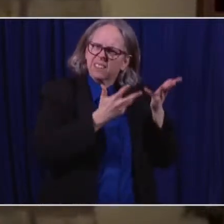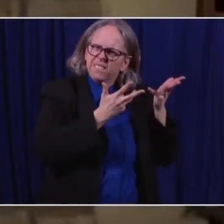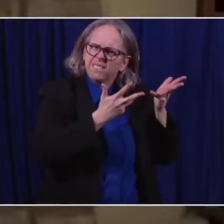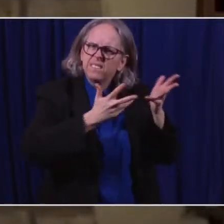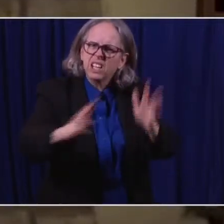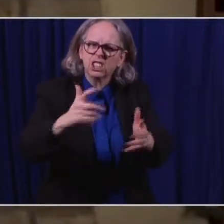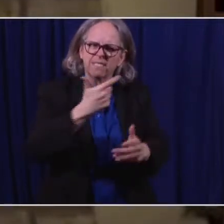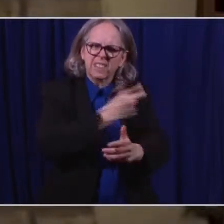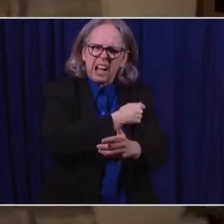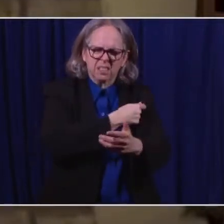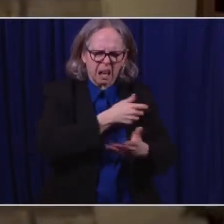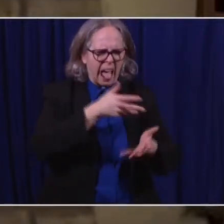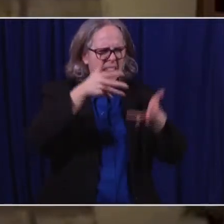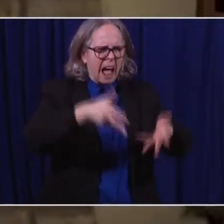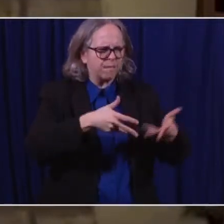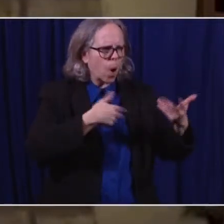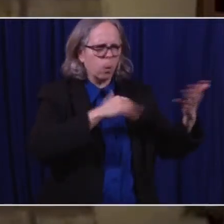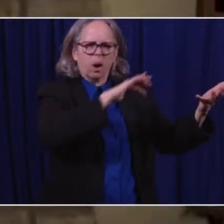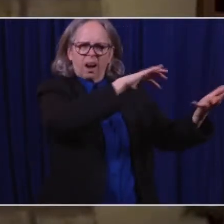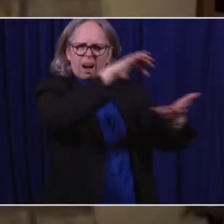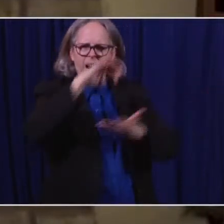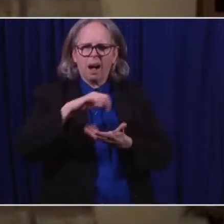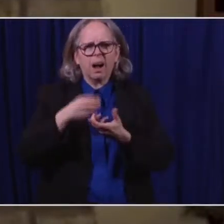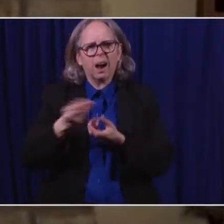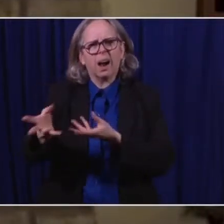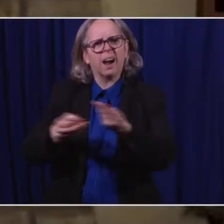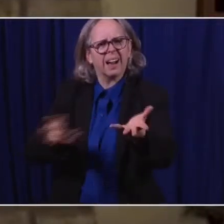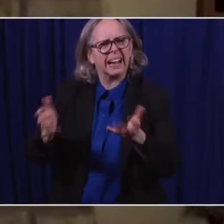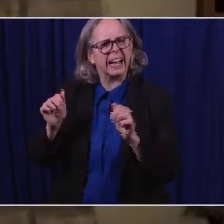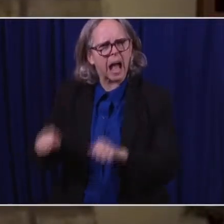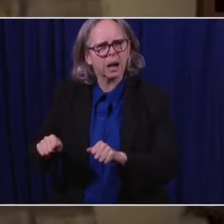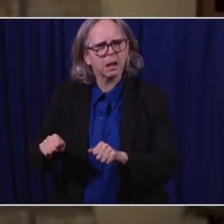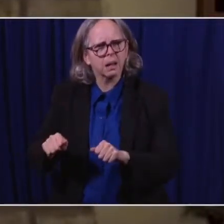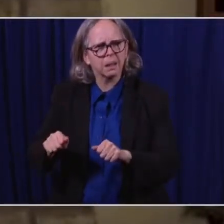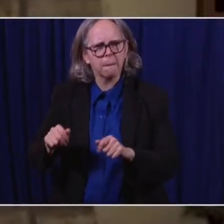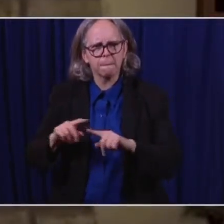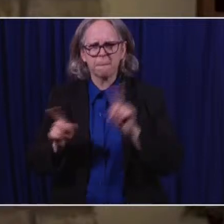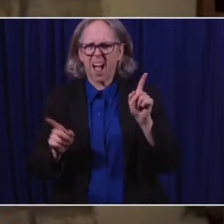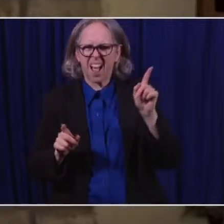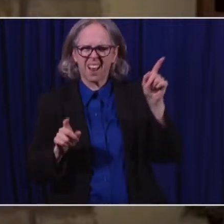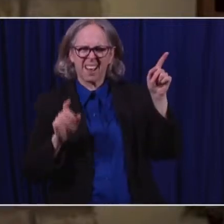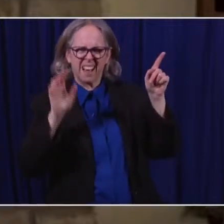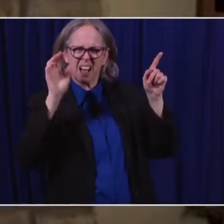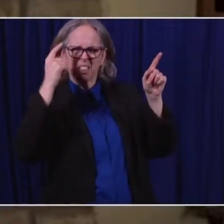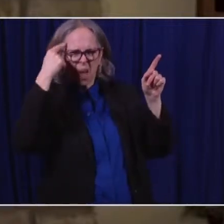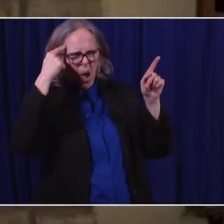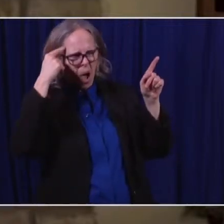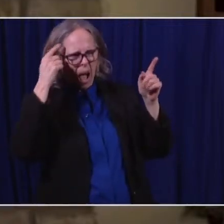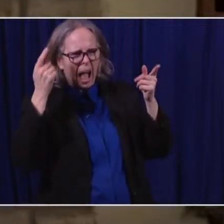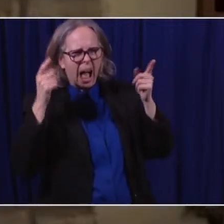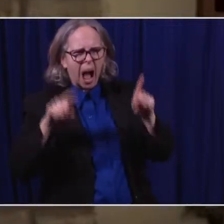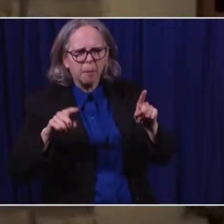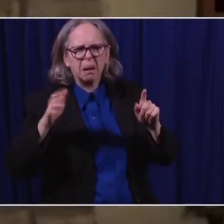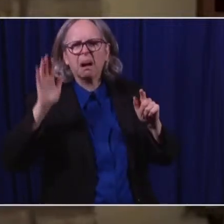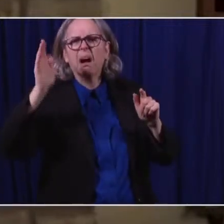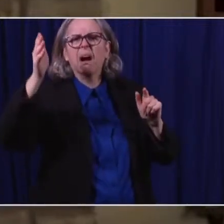haven't used. And that was supposed to be at the end of March. And so I got thinking last week, we urgently need